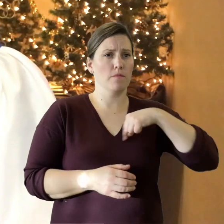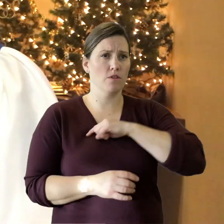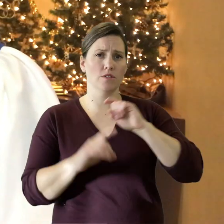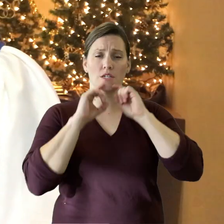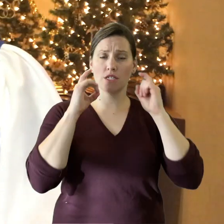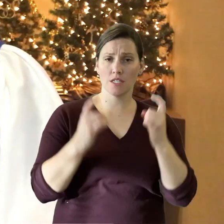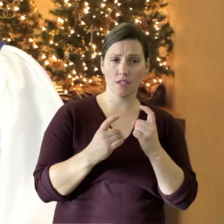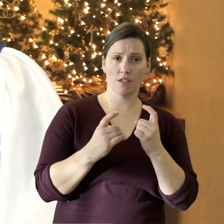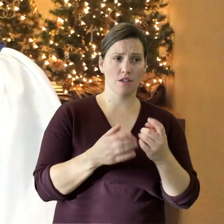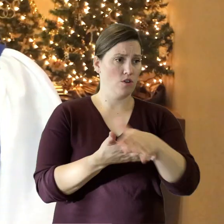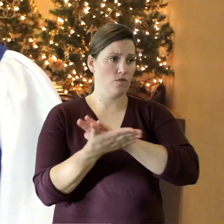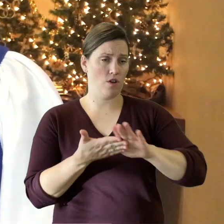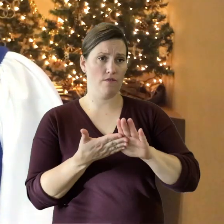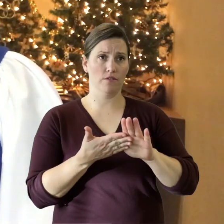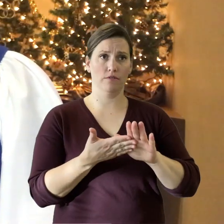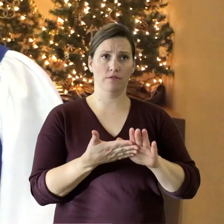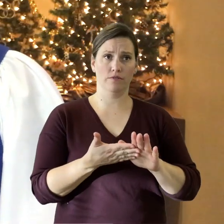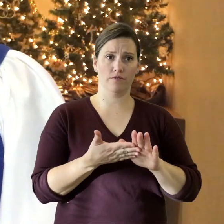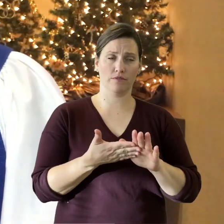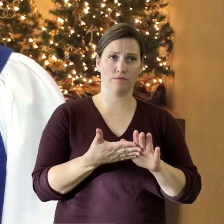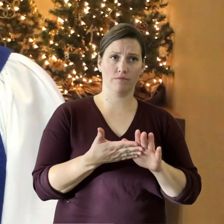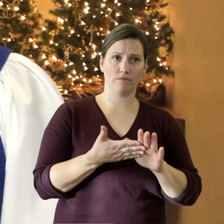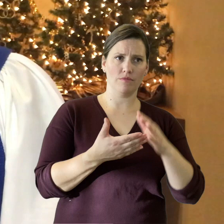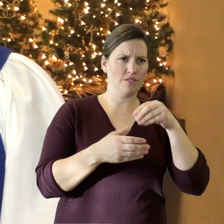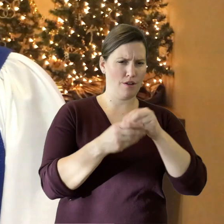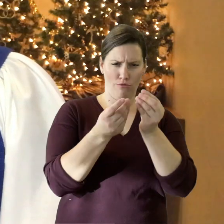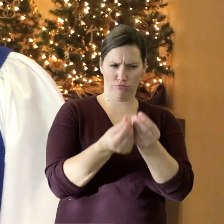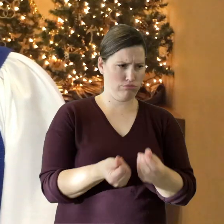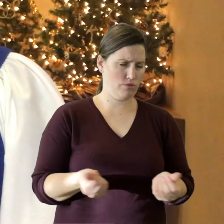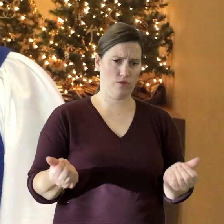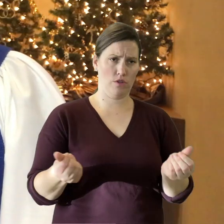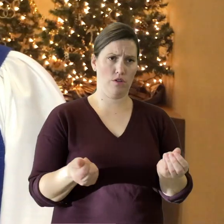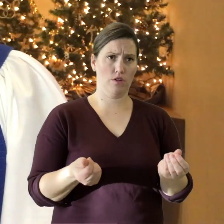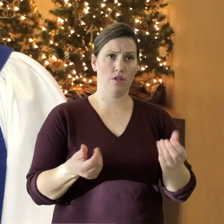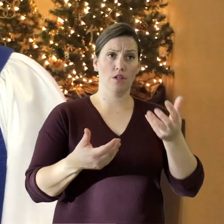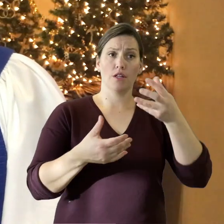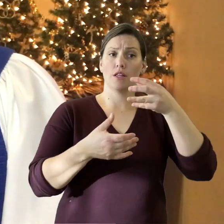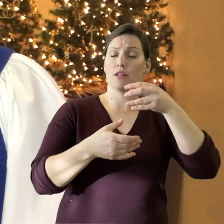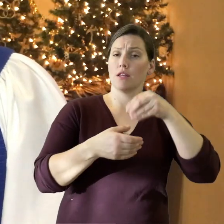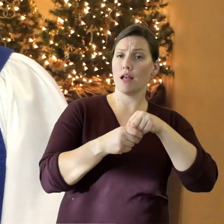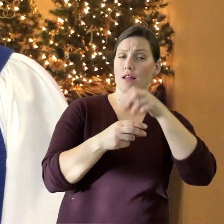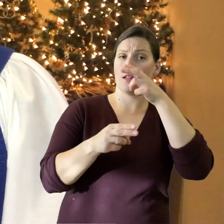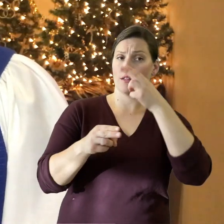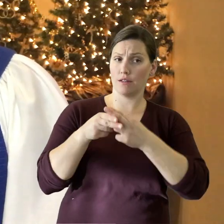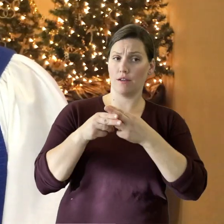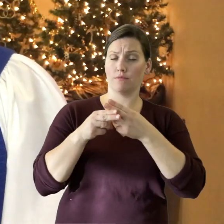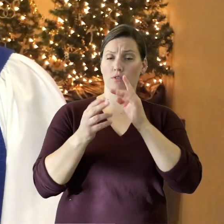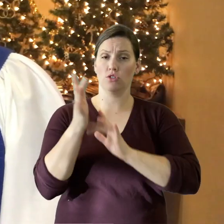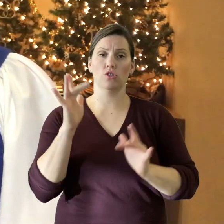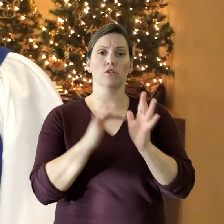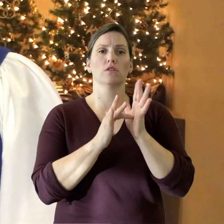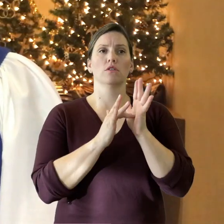Our sins are forgiven in the absolution in the name of